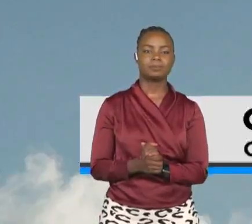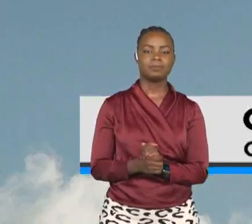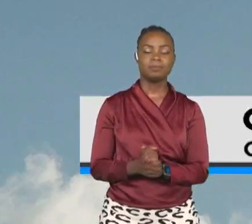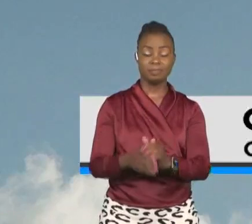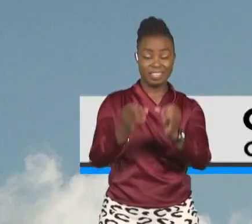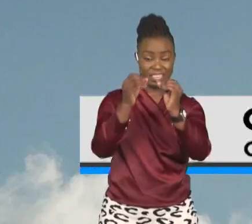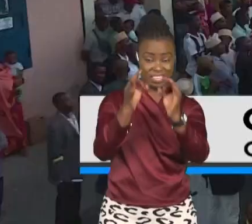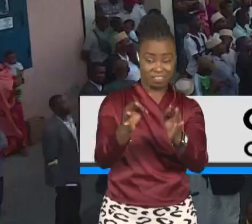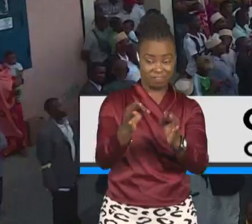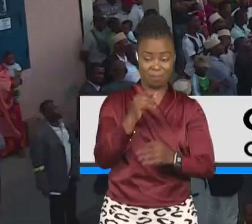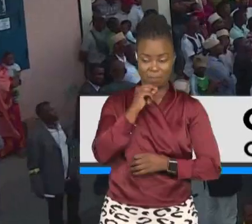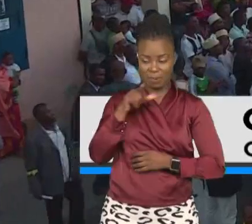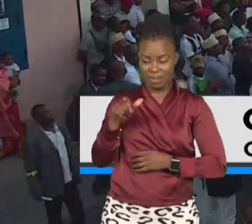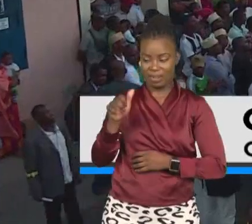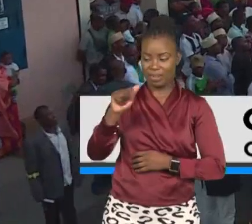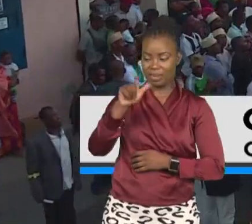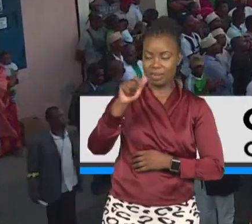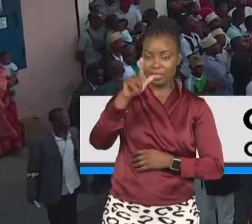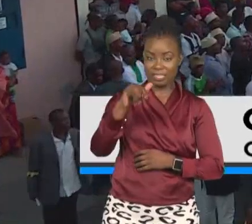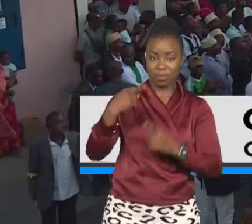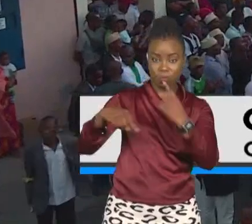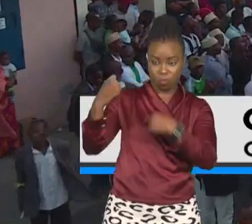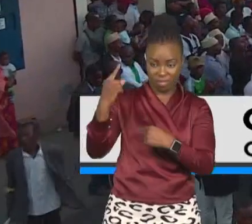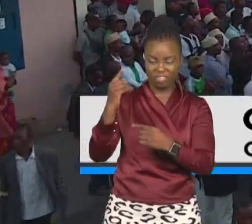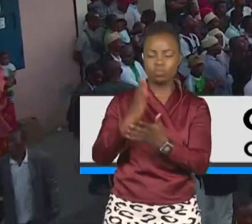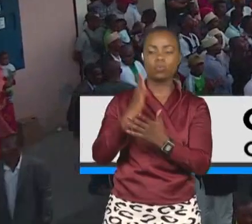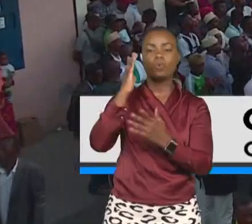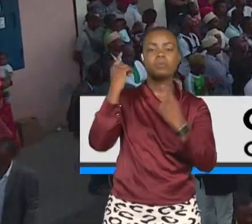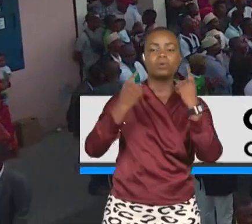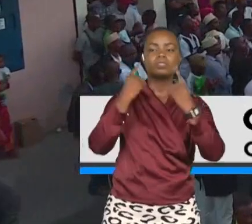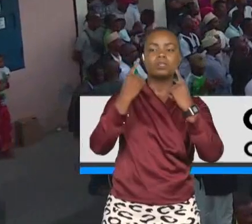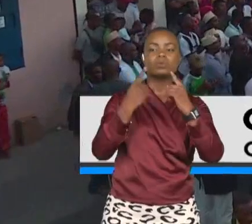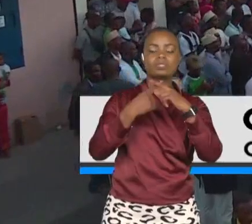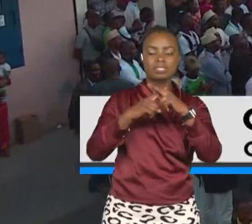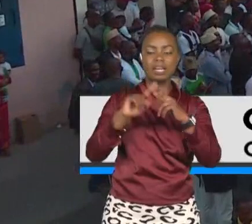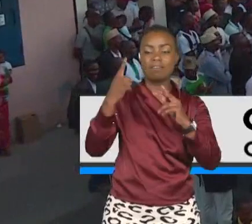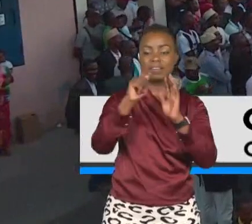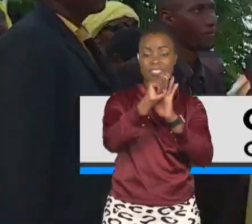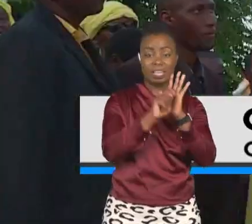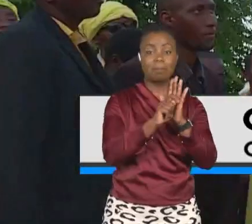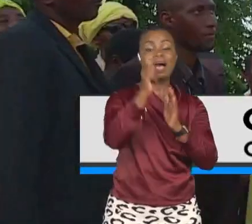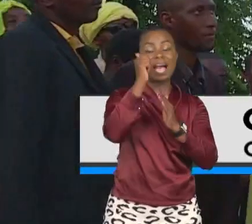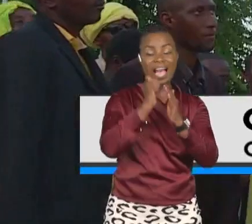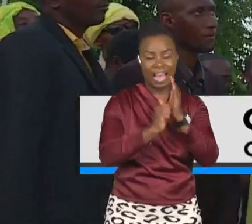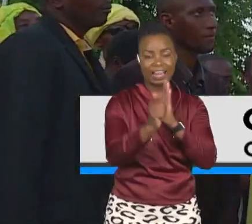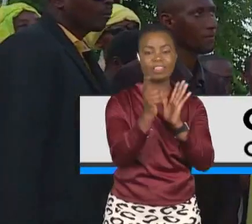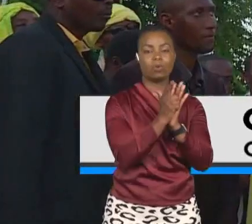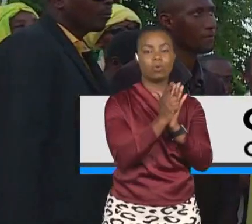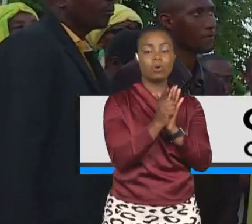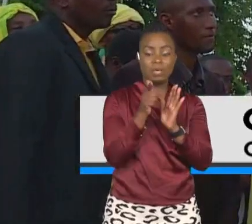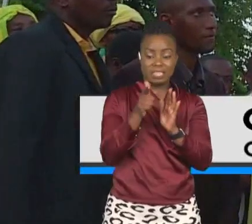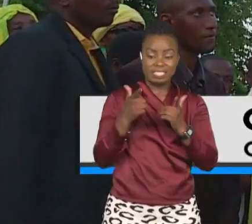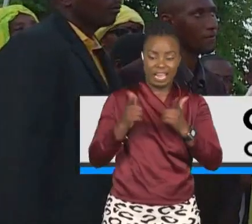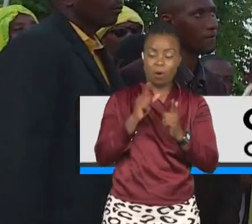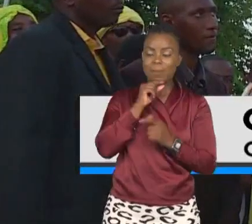If Azali wins March poll, he will be considered to be starting a first term under the law, which would allow him to seek